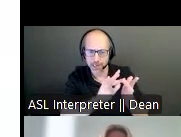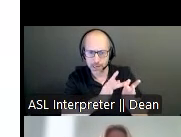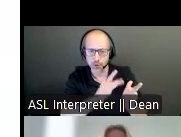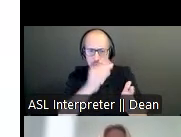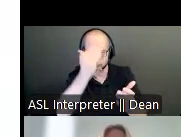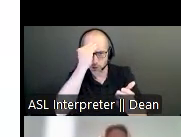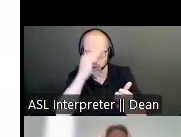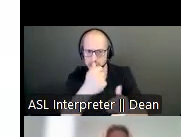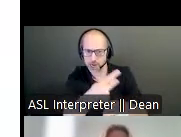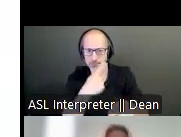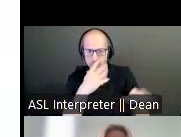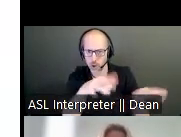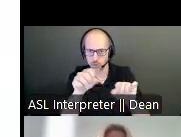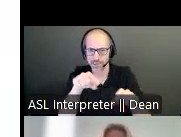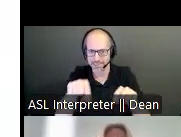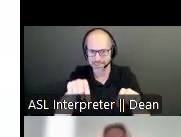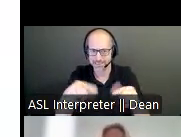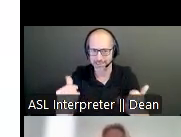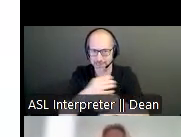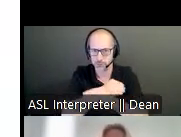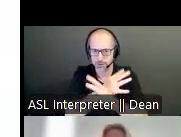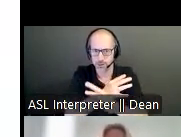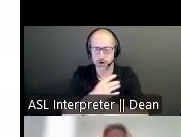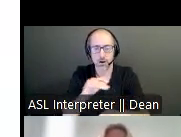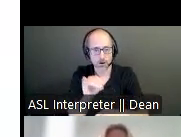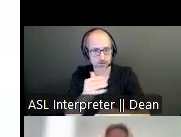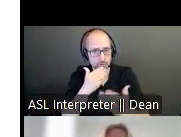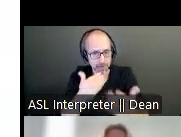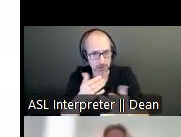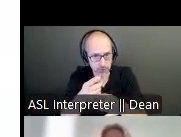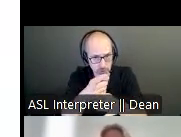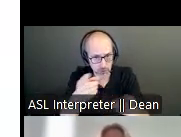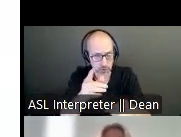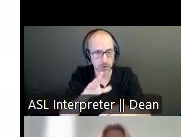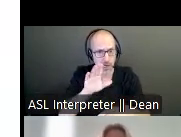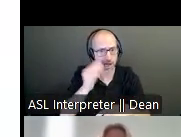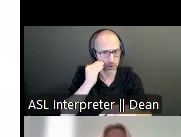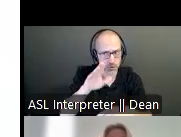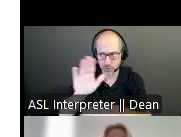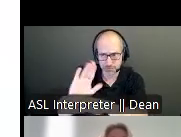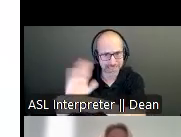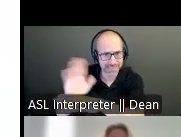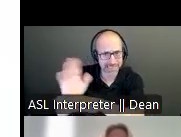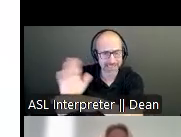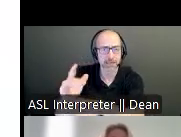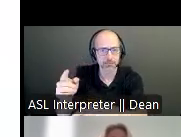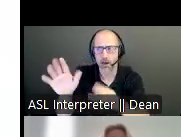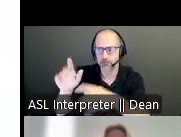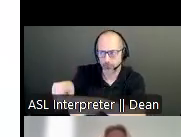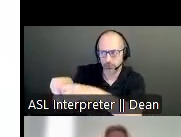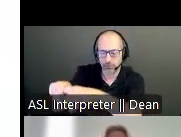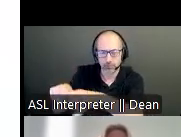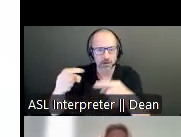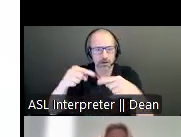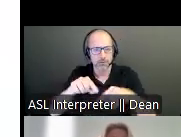webinar. I also want to express my gratitude for all of you who've taken time out of your busy day to learn a little bit more about what